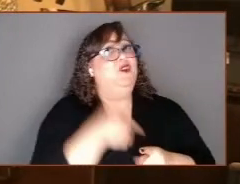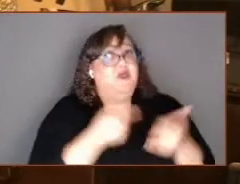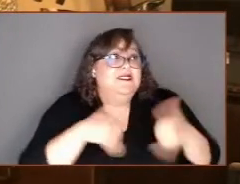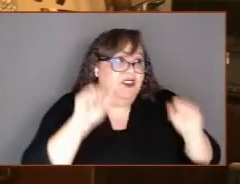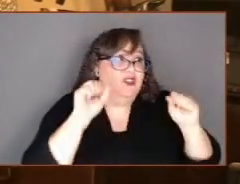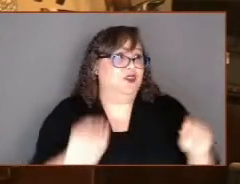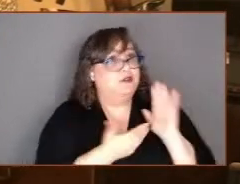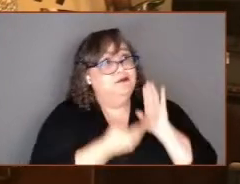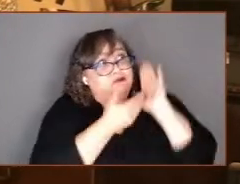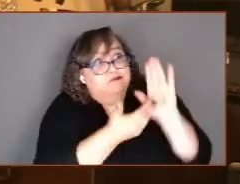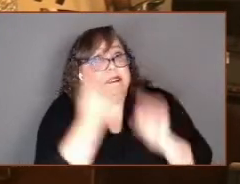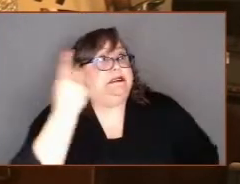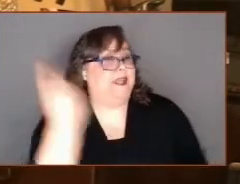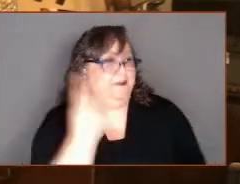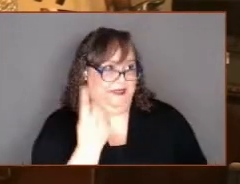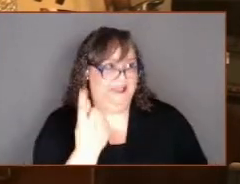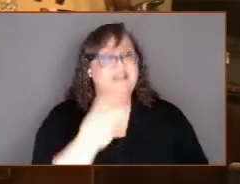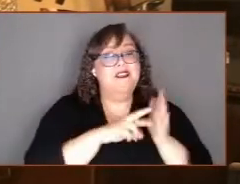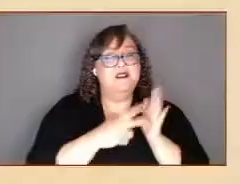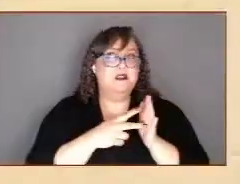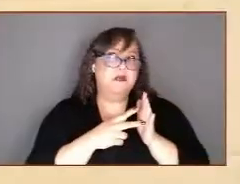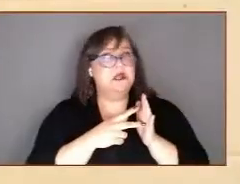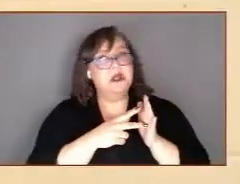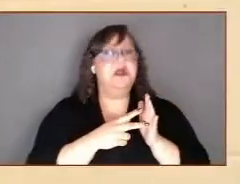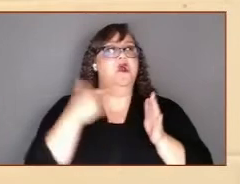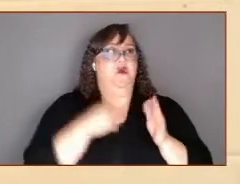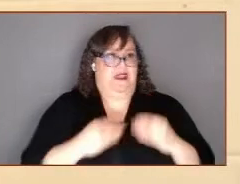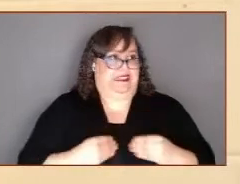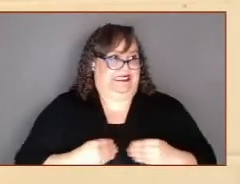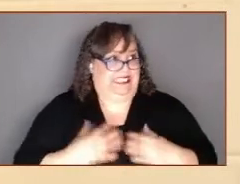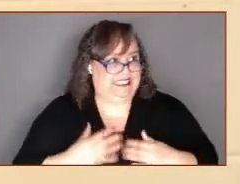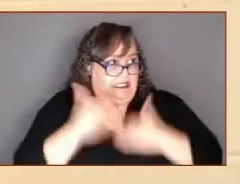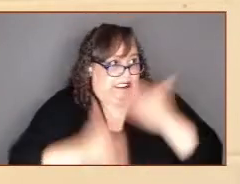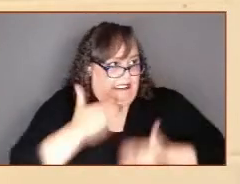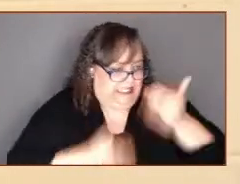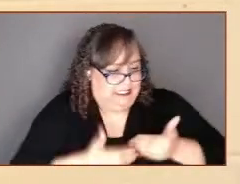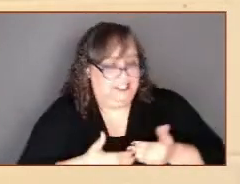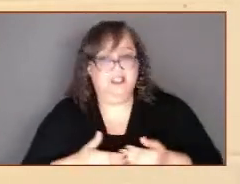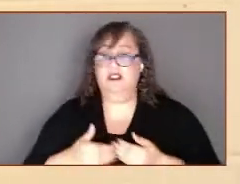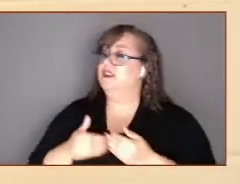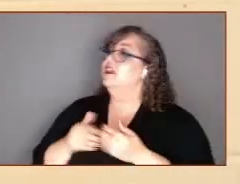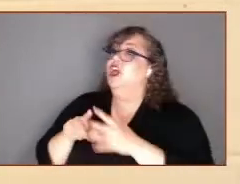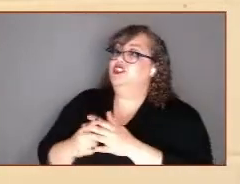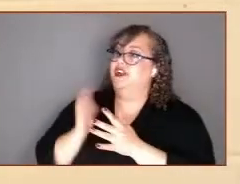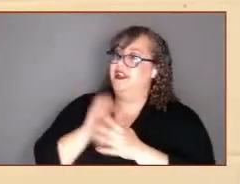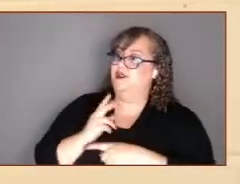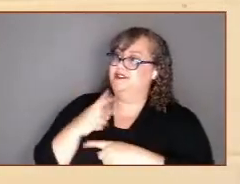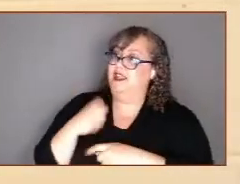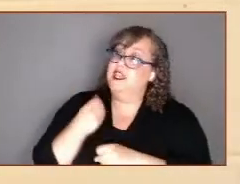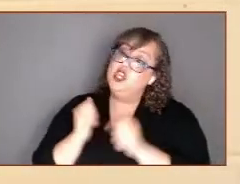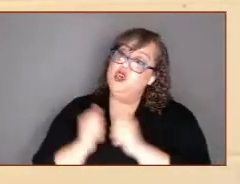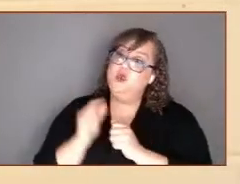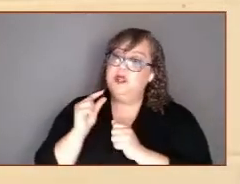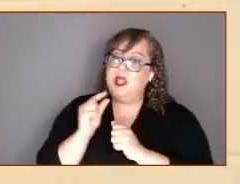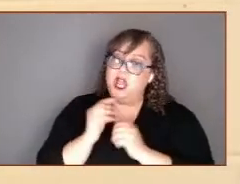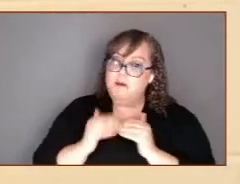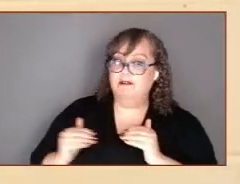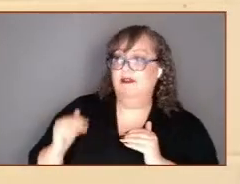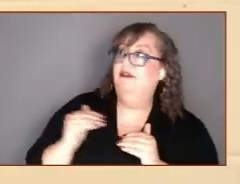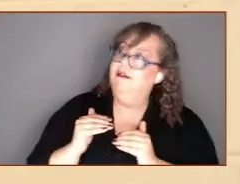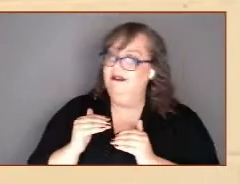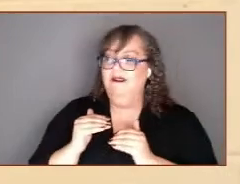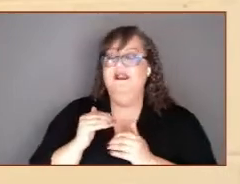something, and the chance of that kind of pushed us. Going into a second year with a head start and also a lot more wisdom